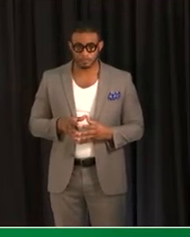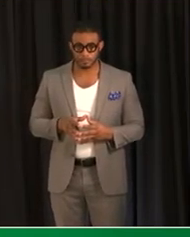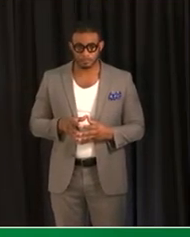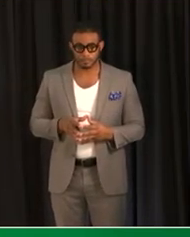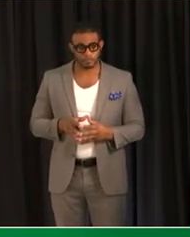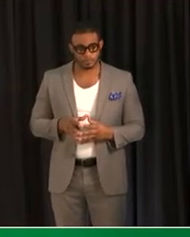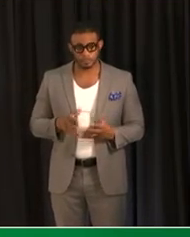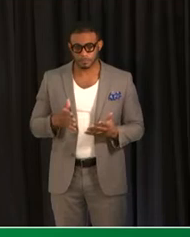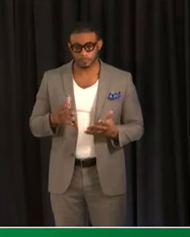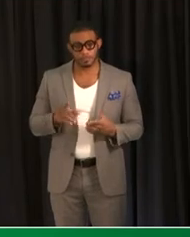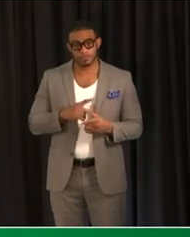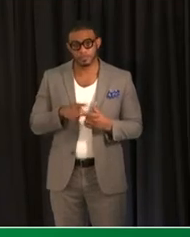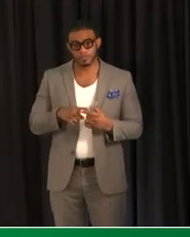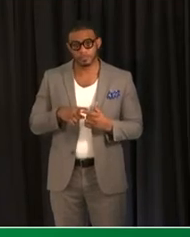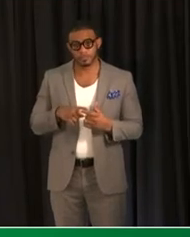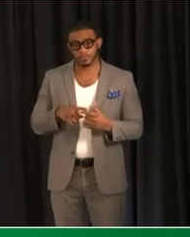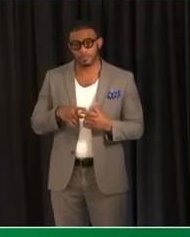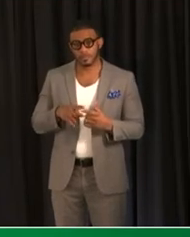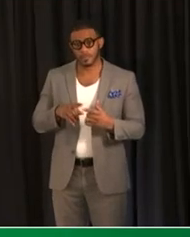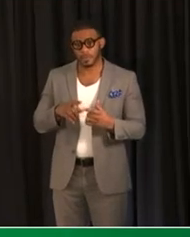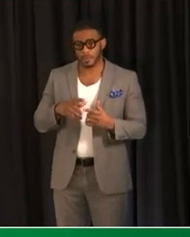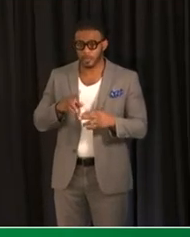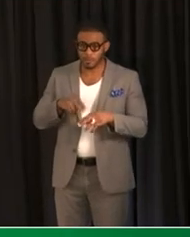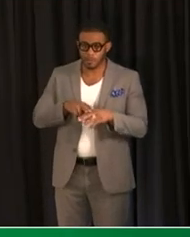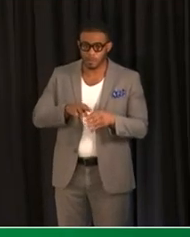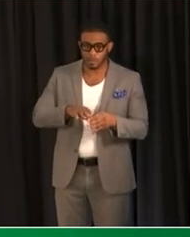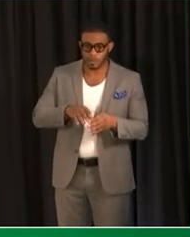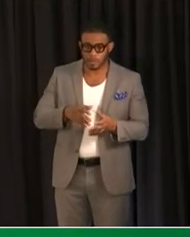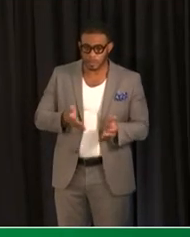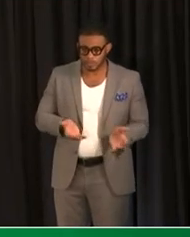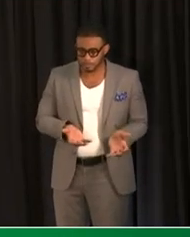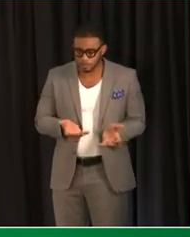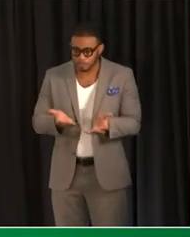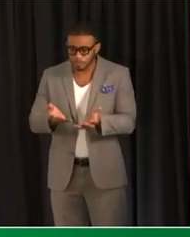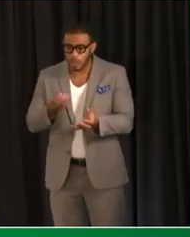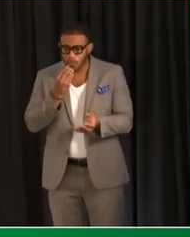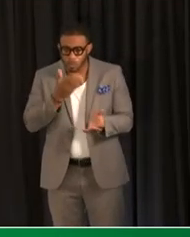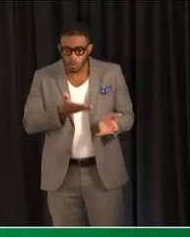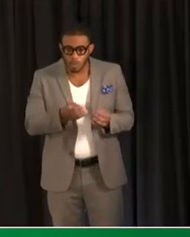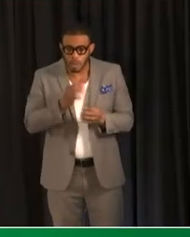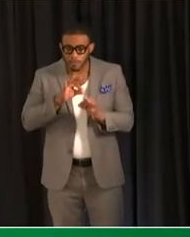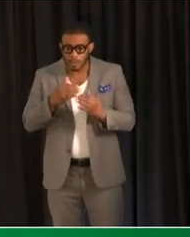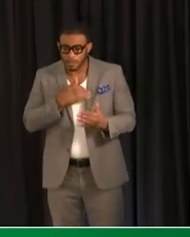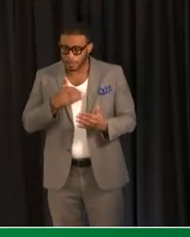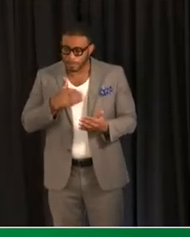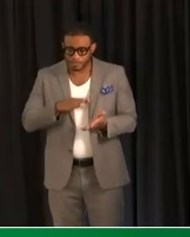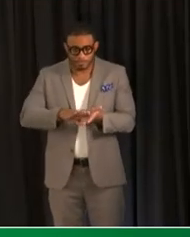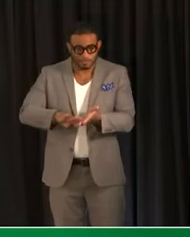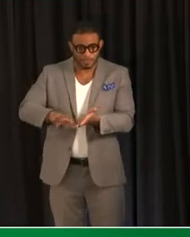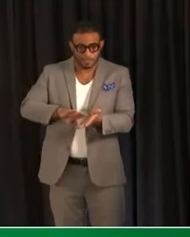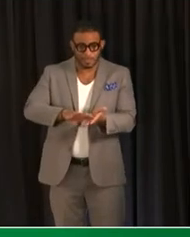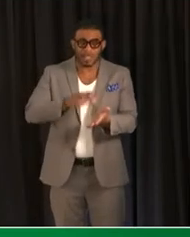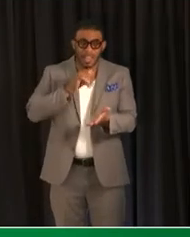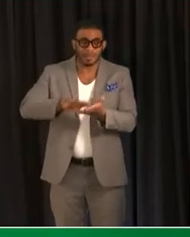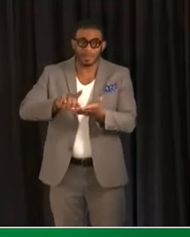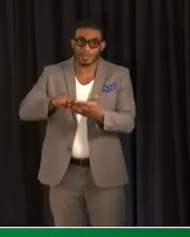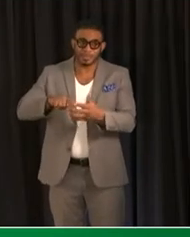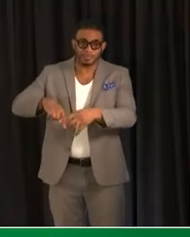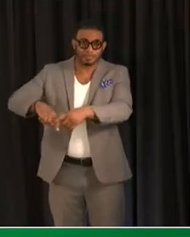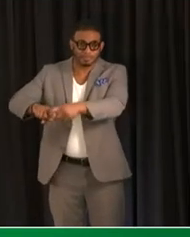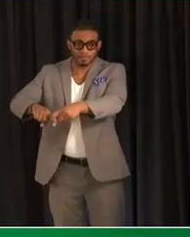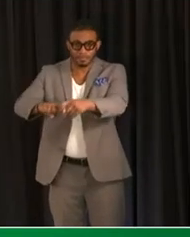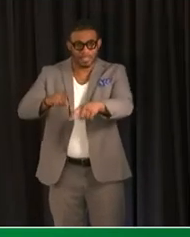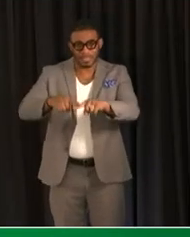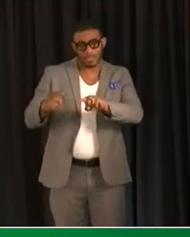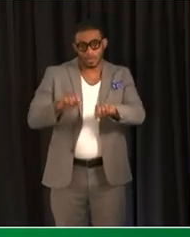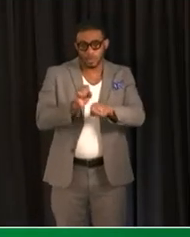un vaso de té. And then we sent them groceries home with family members. Okay, and at the